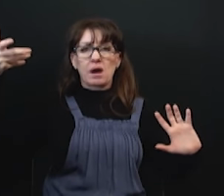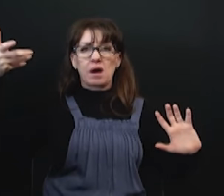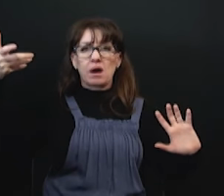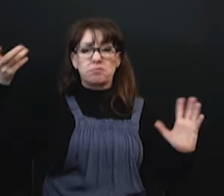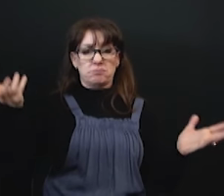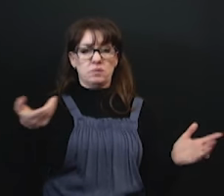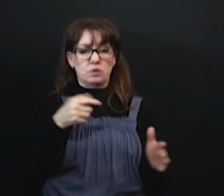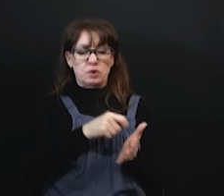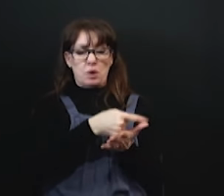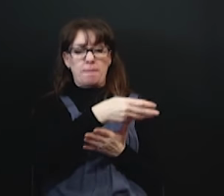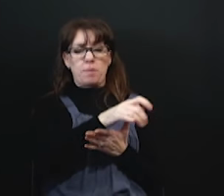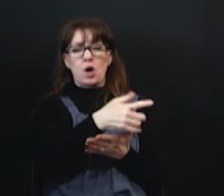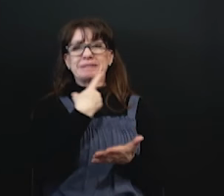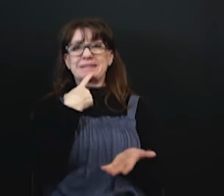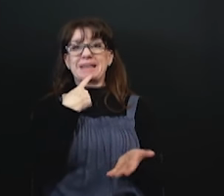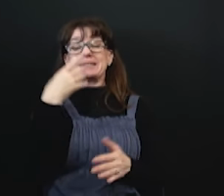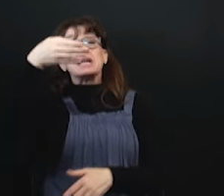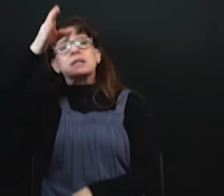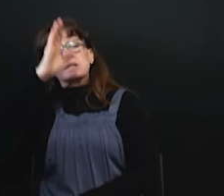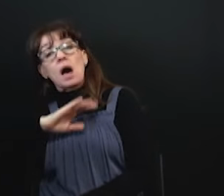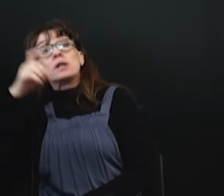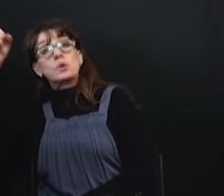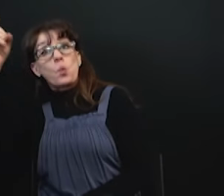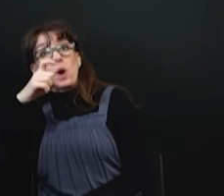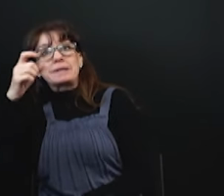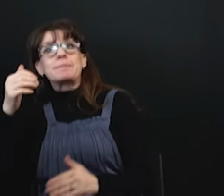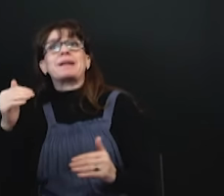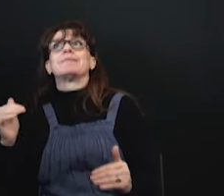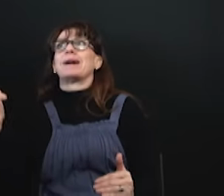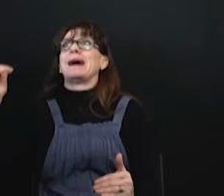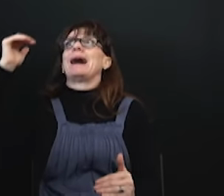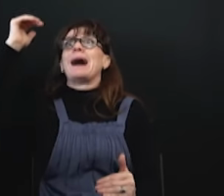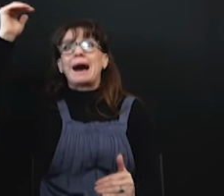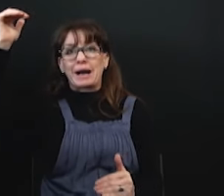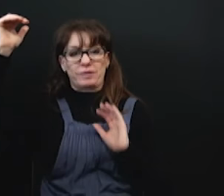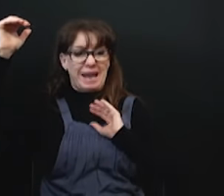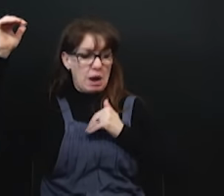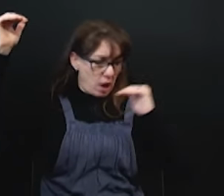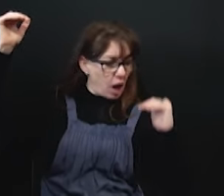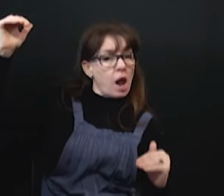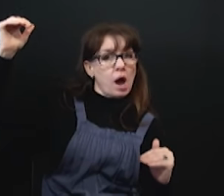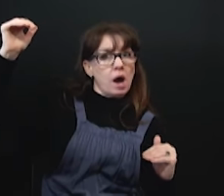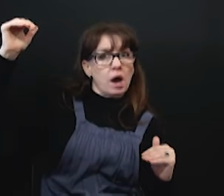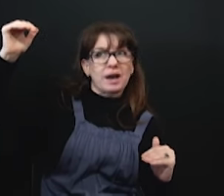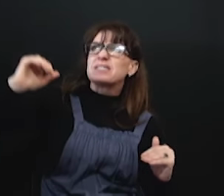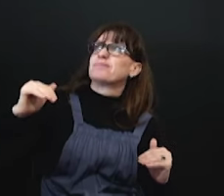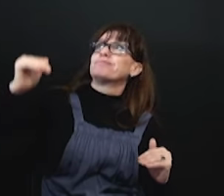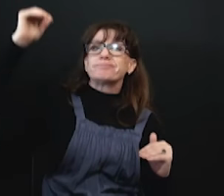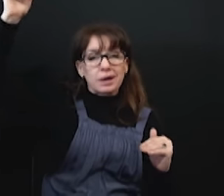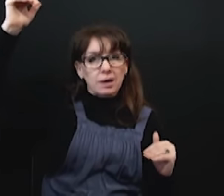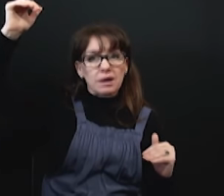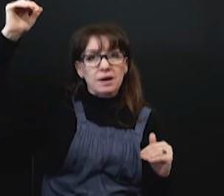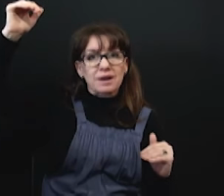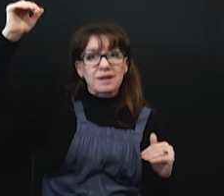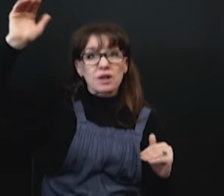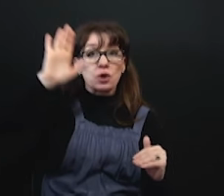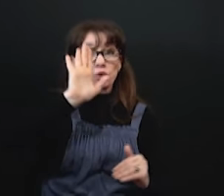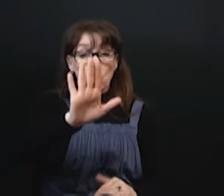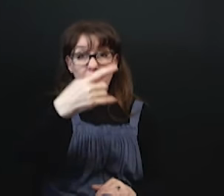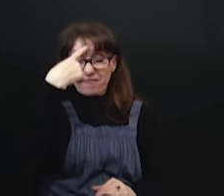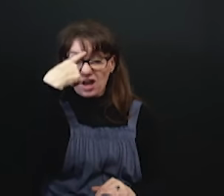So Paul says in God's wisdom, which is higher than our wisdom, which is fuller than our wisdom. Remember what he also said through Isaiah, "Your thoughts are not